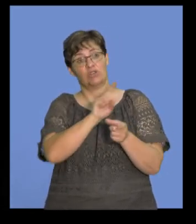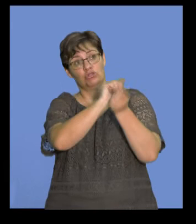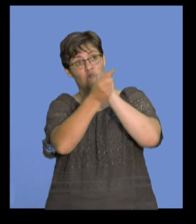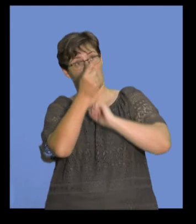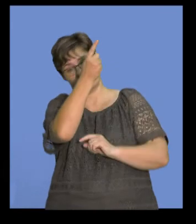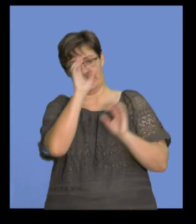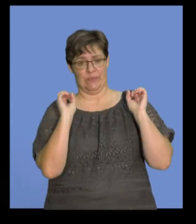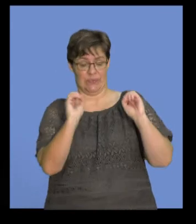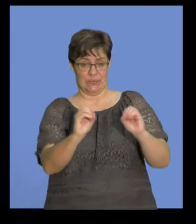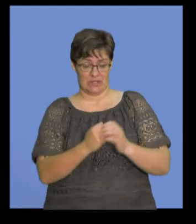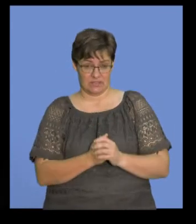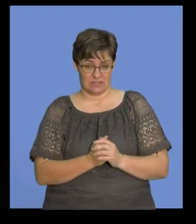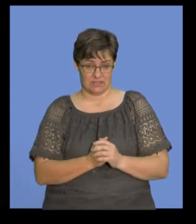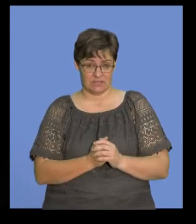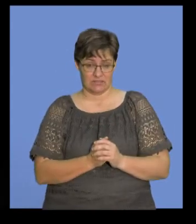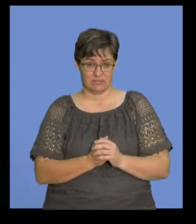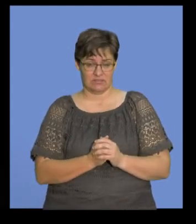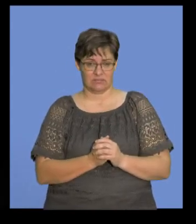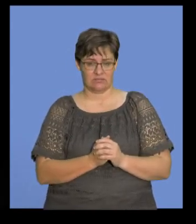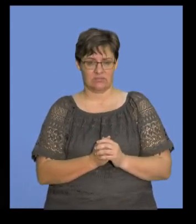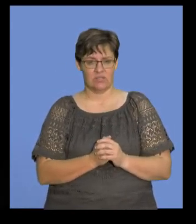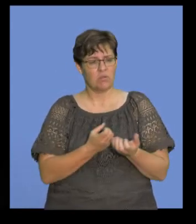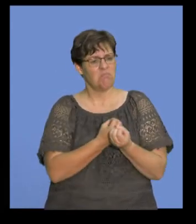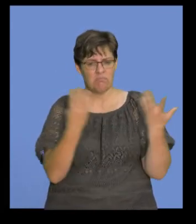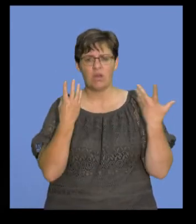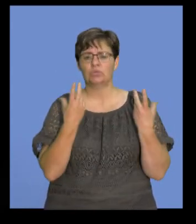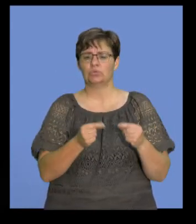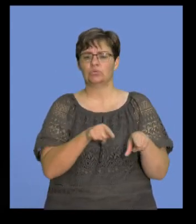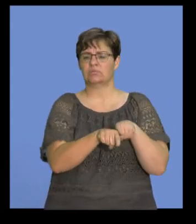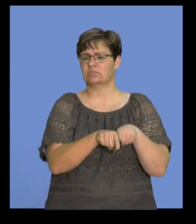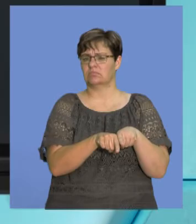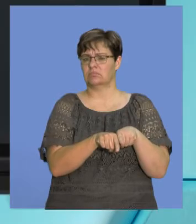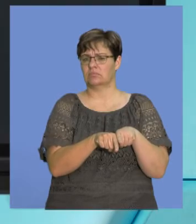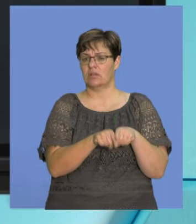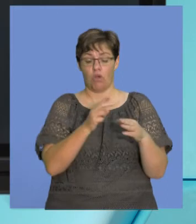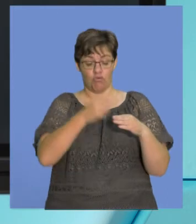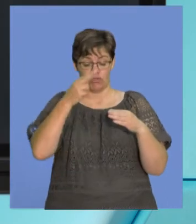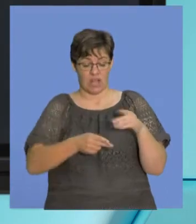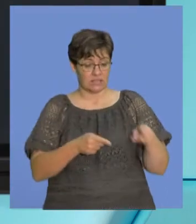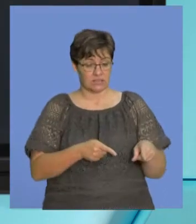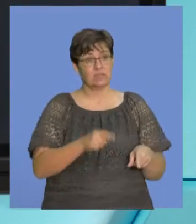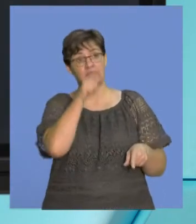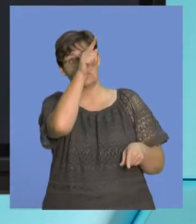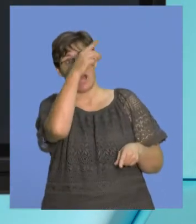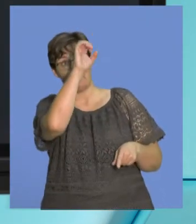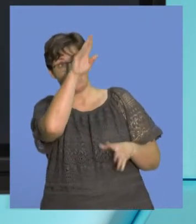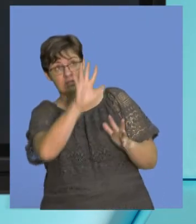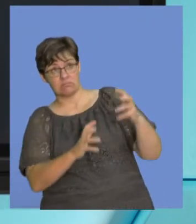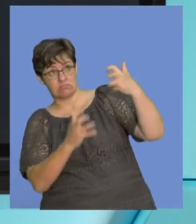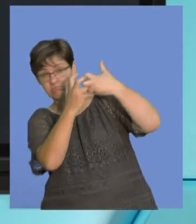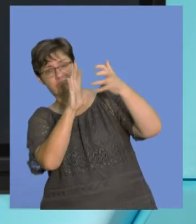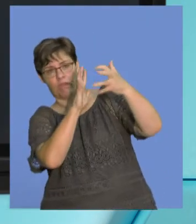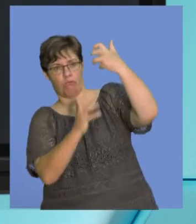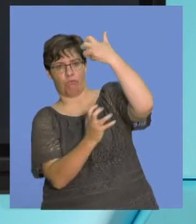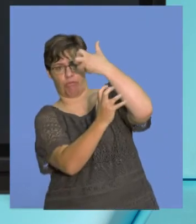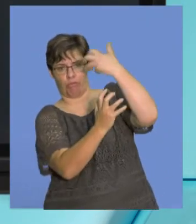change the hypothesis. Okay? So often we conduct an experiment where we find that the results do not support the